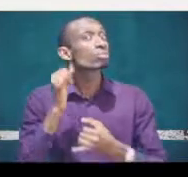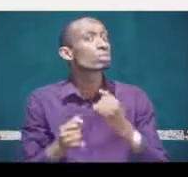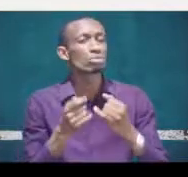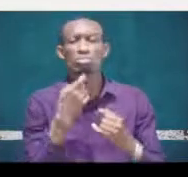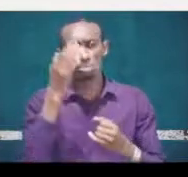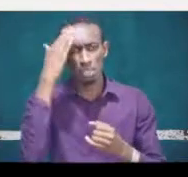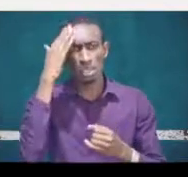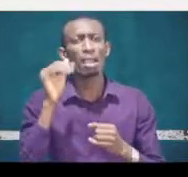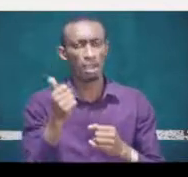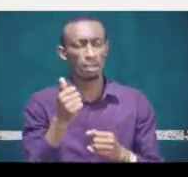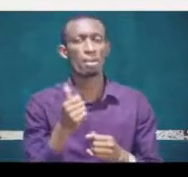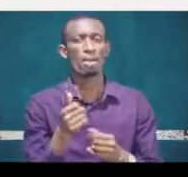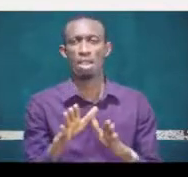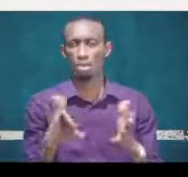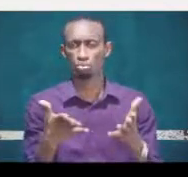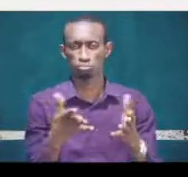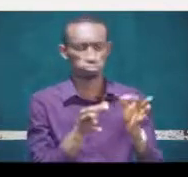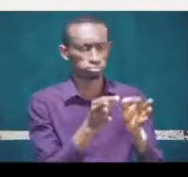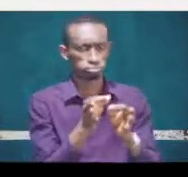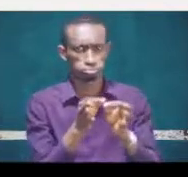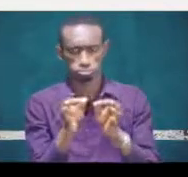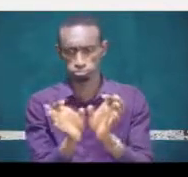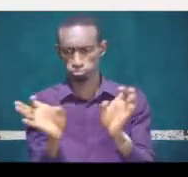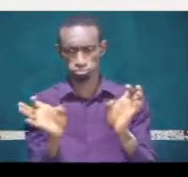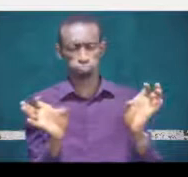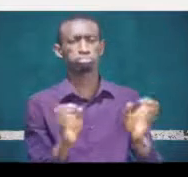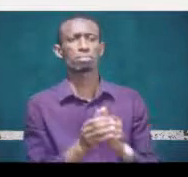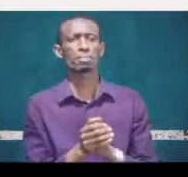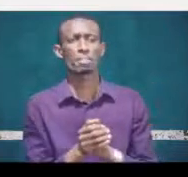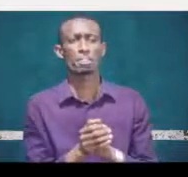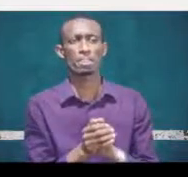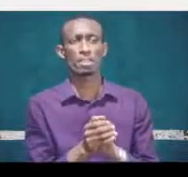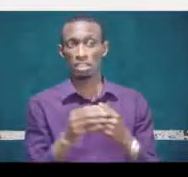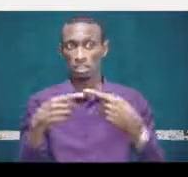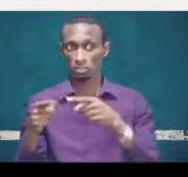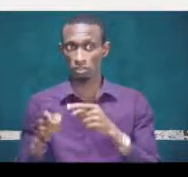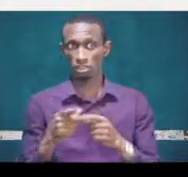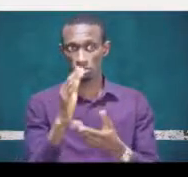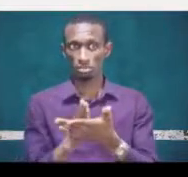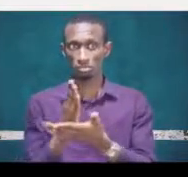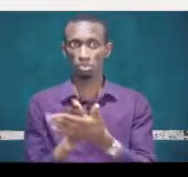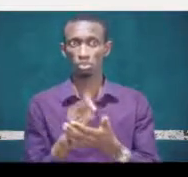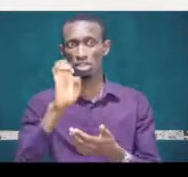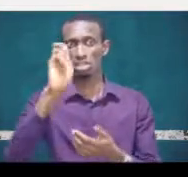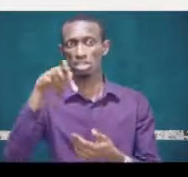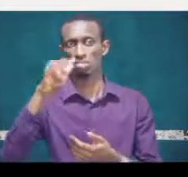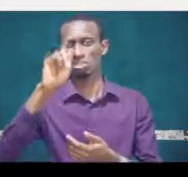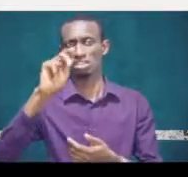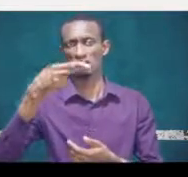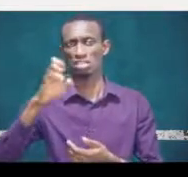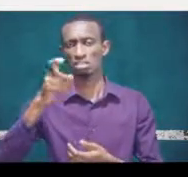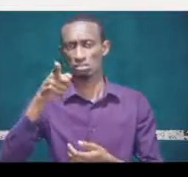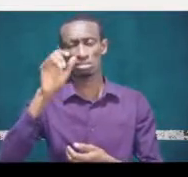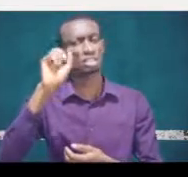tissues, location of epithelial tissues in the body, and their functions. So before we